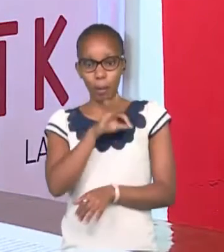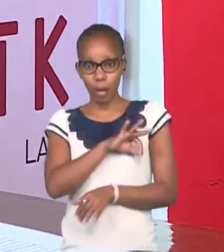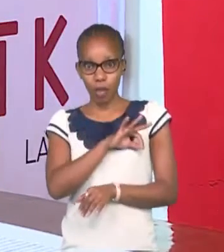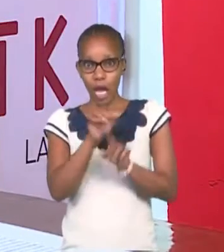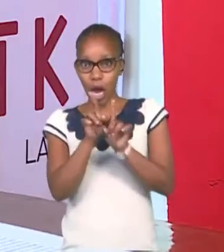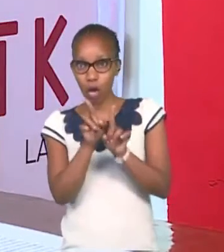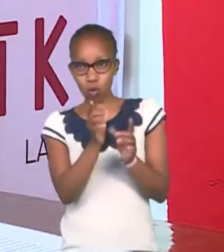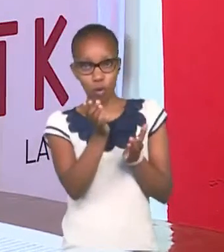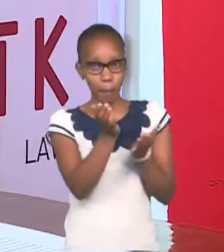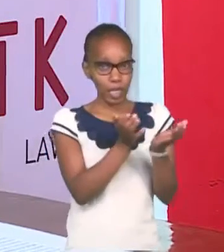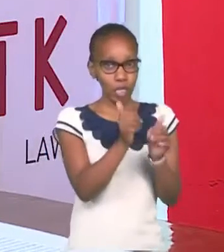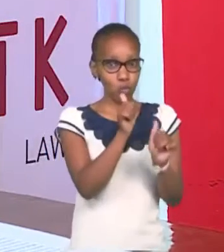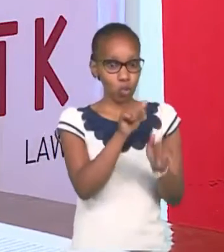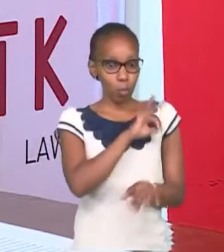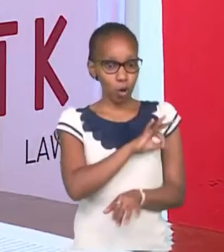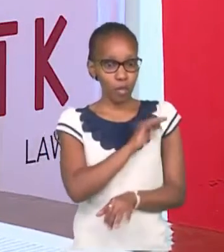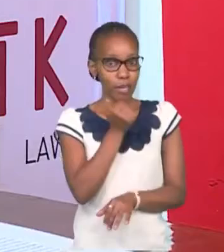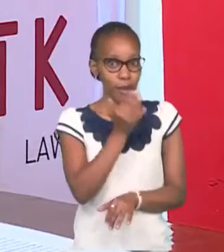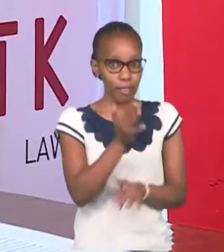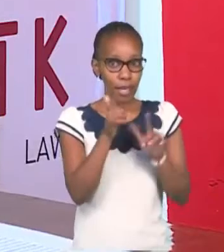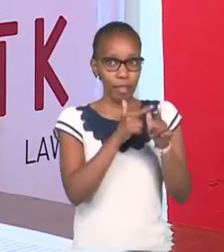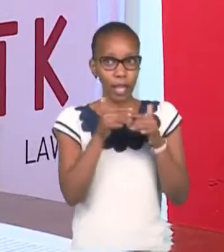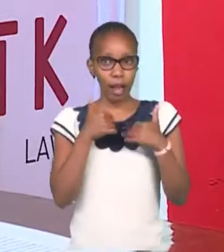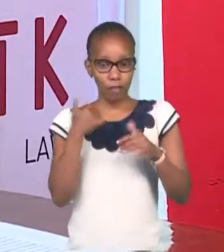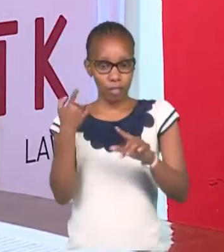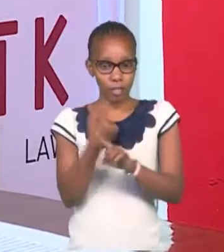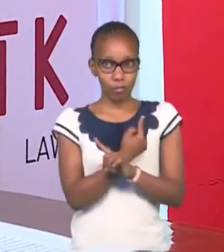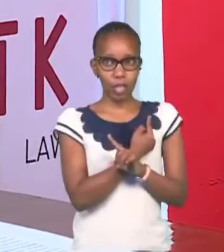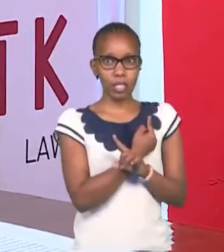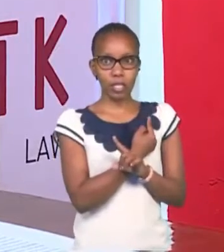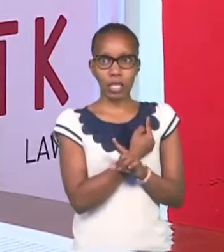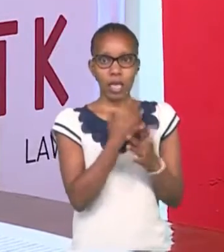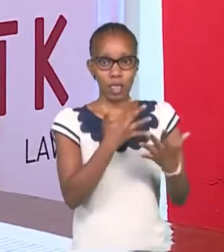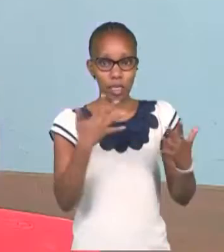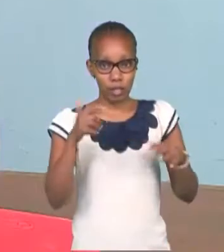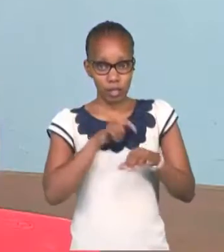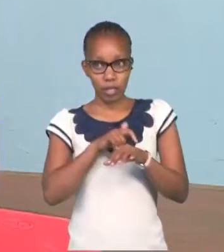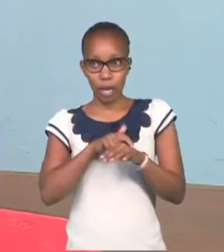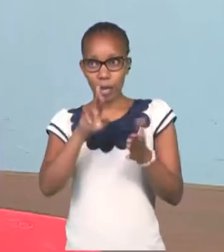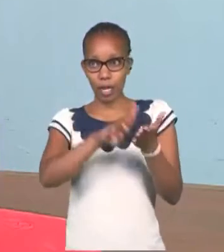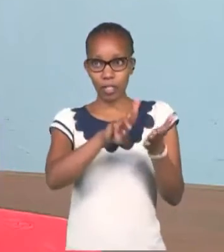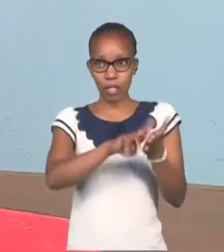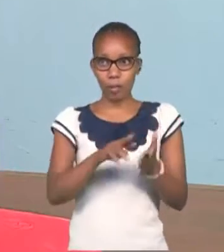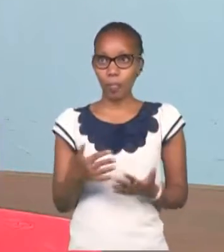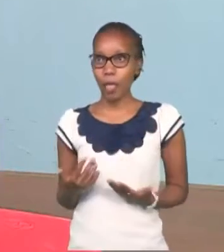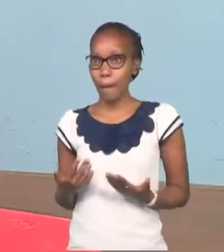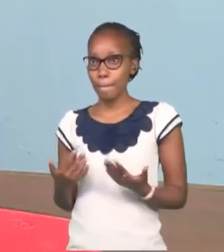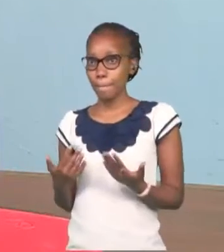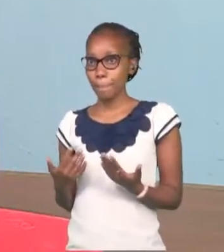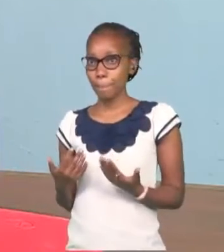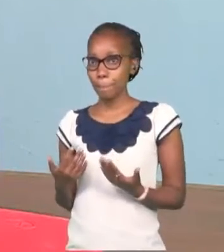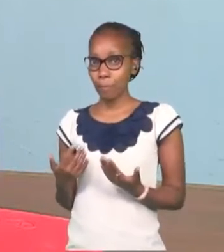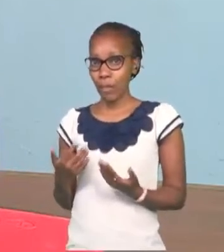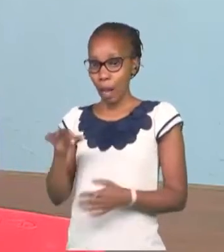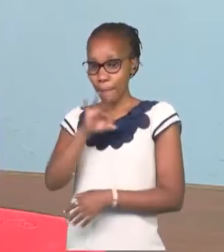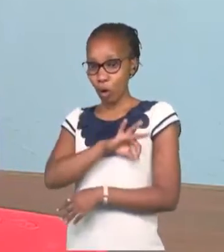that is not for profit will require different vehicles during registration. Secondly, let's talk about